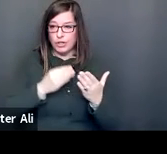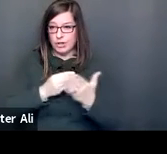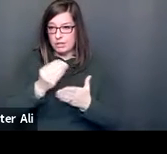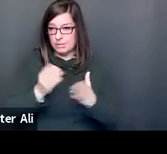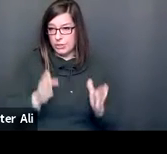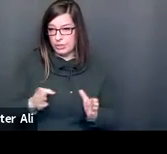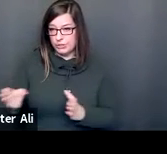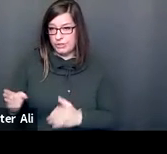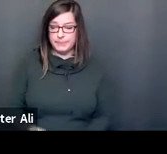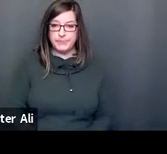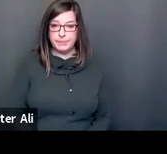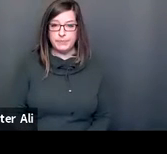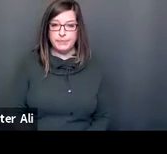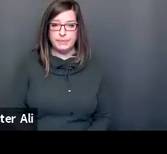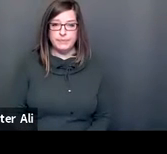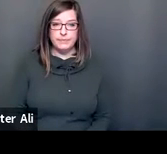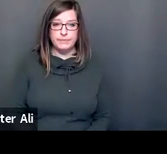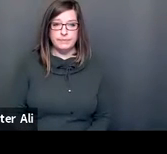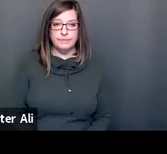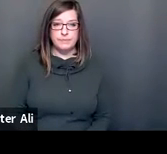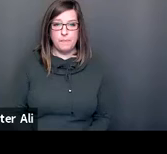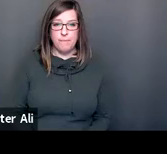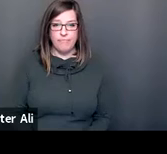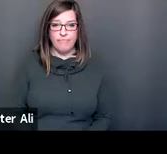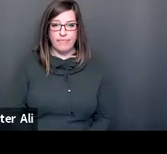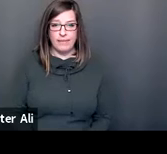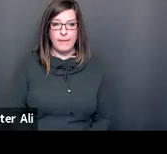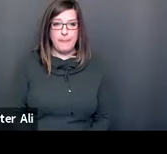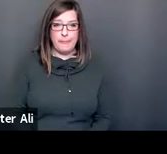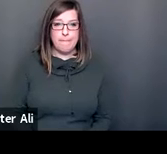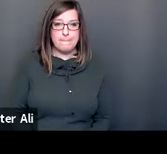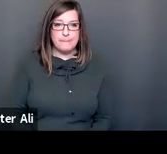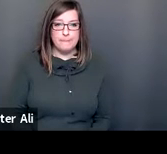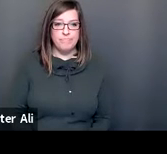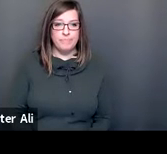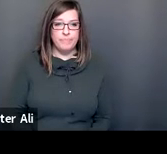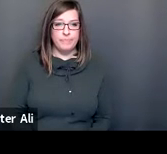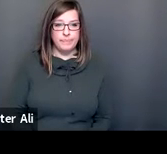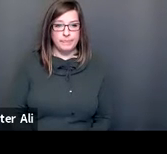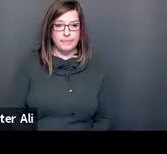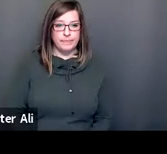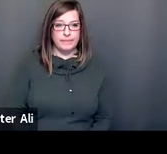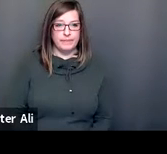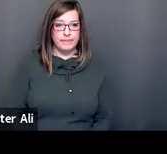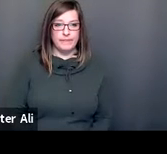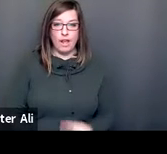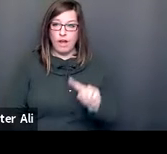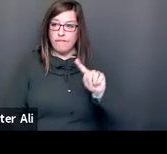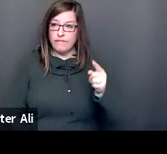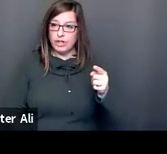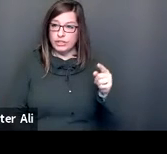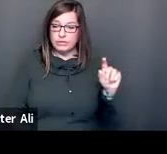available to the community when it comes to electricity. So in this first row, it